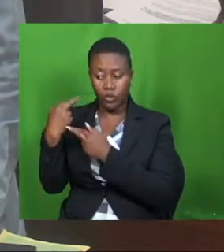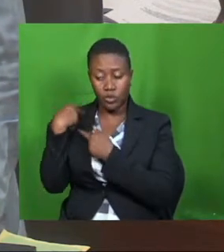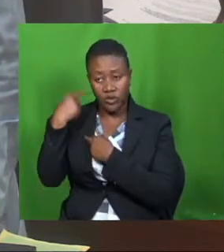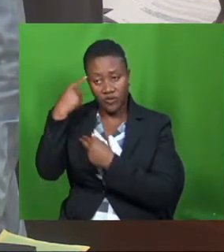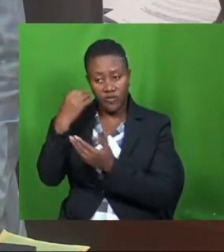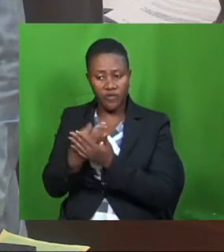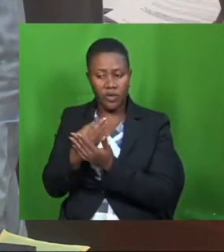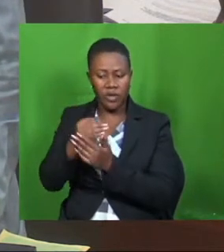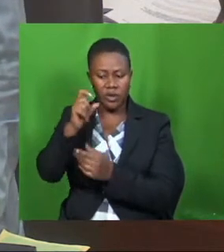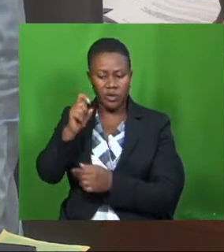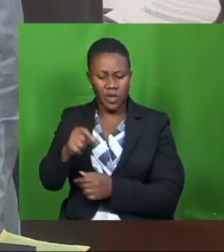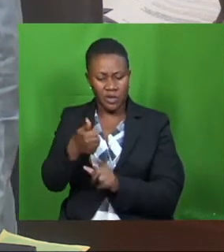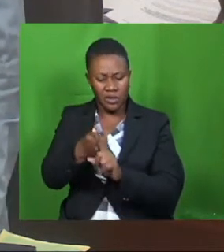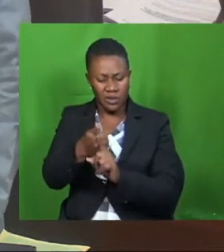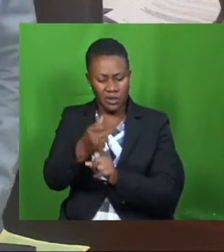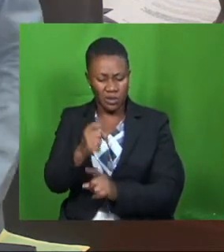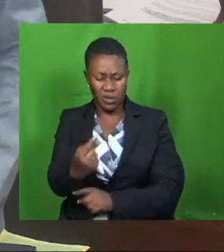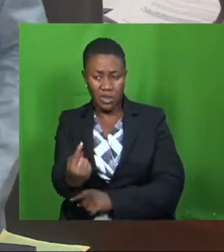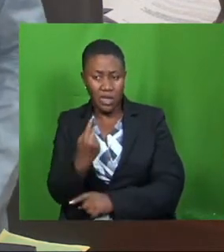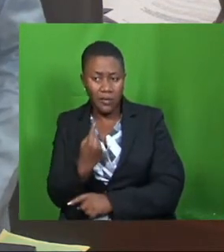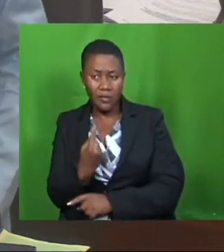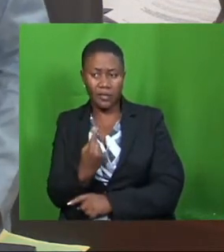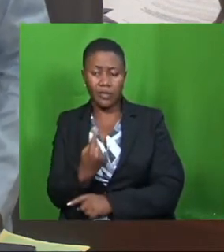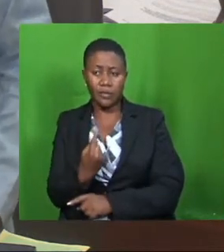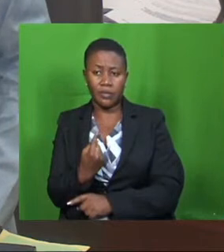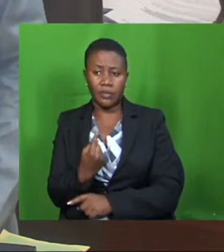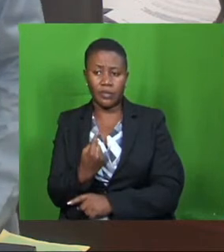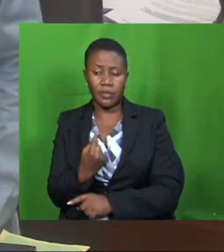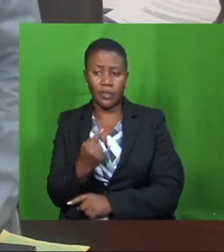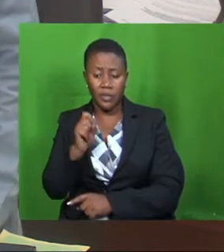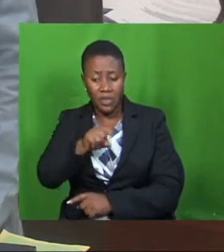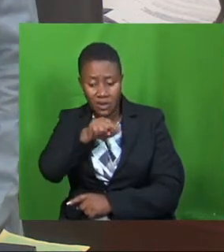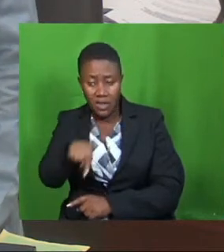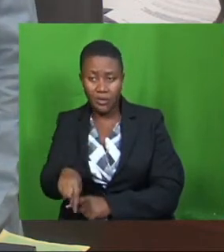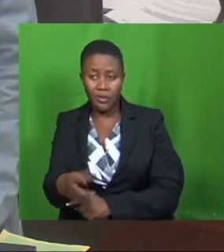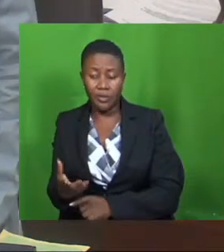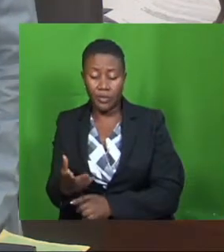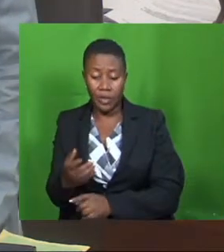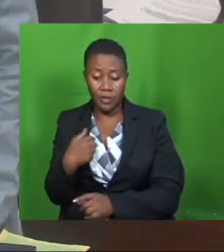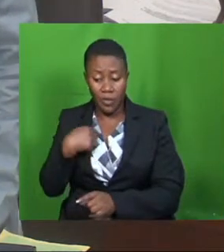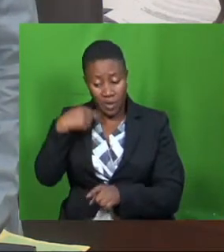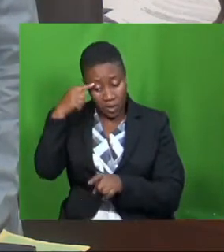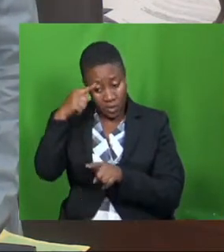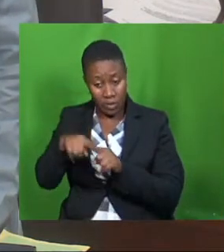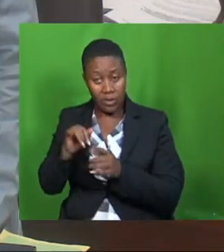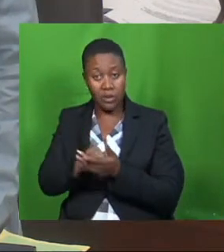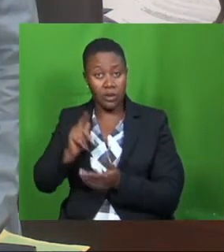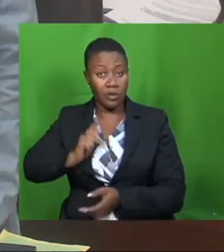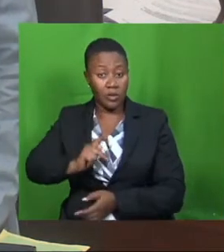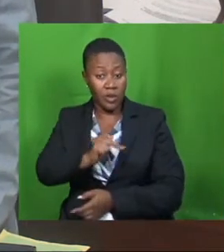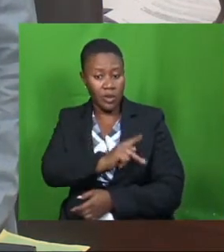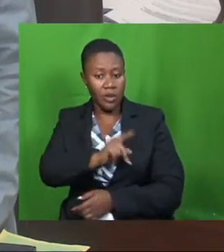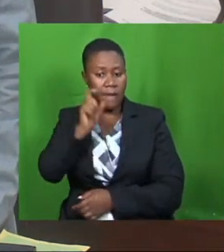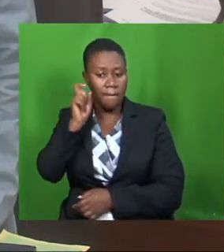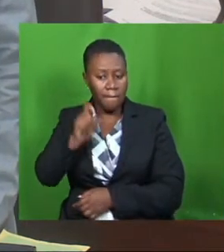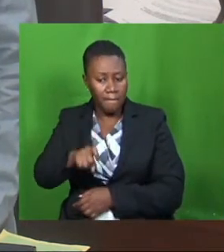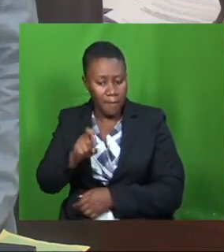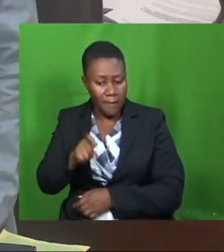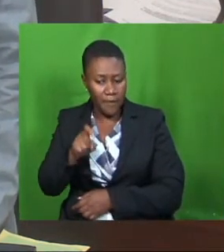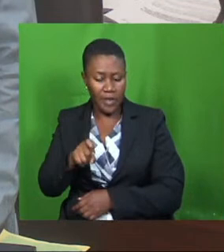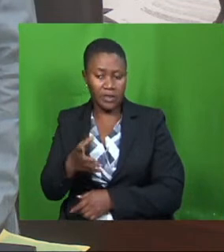Mr. Speaker, under your leadership. He can be showing his muscle and waxing it somewhere, and some corridor somewhere,